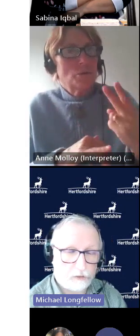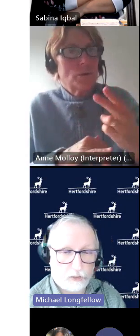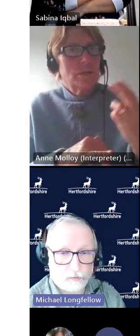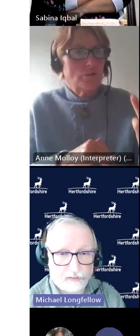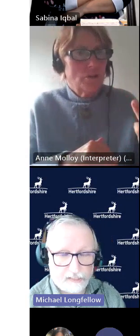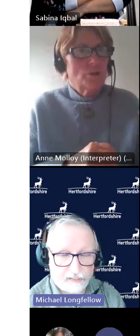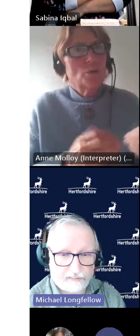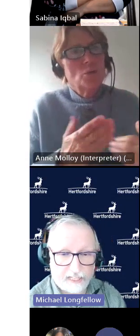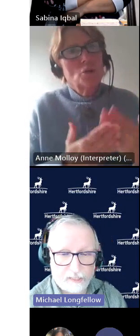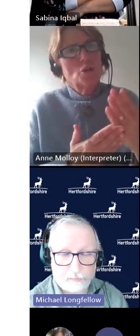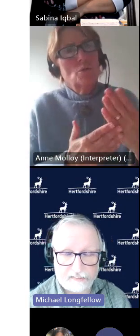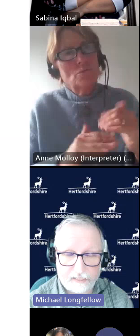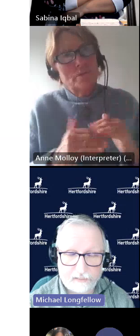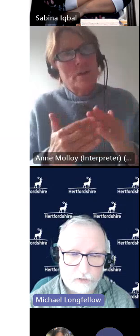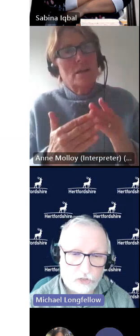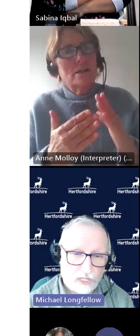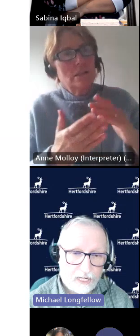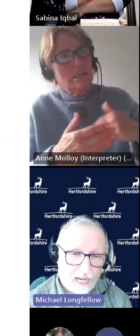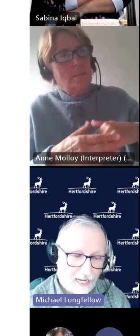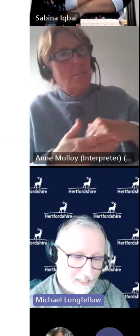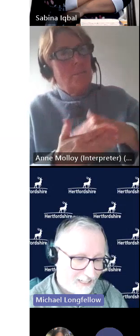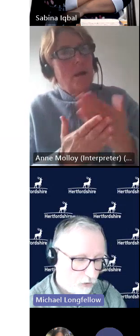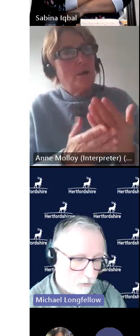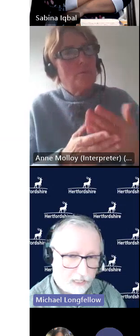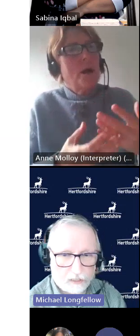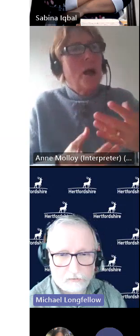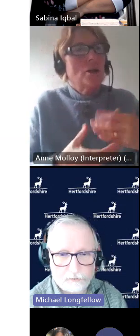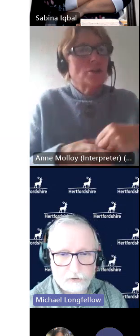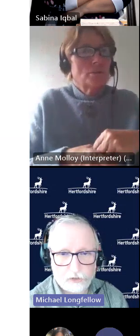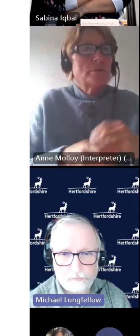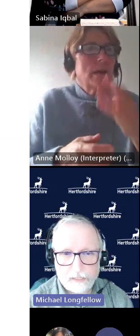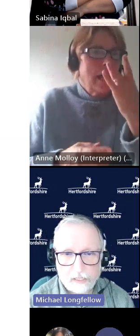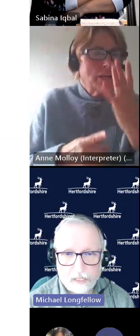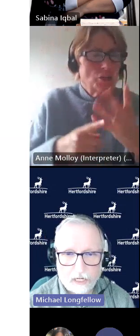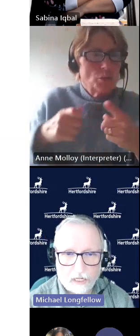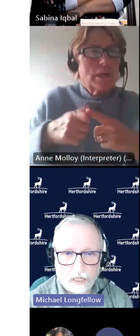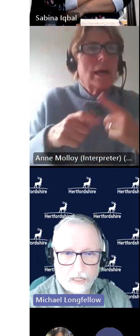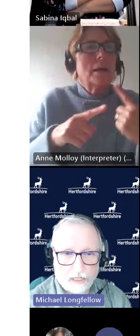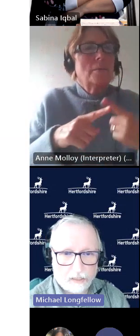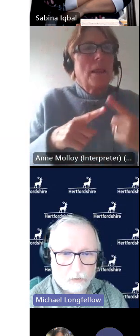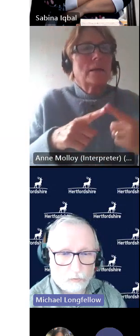is a partnership of the CAB Stevenage and Age UK Hertfordshire.